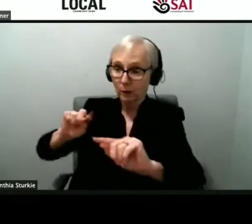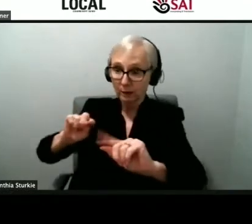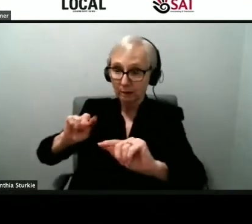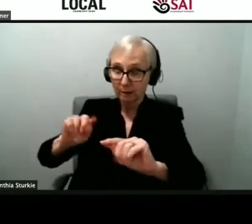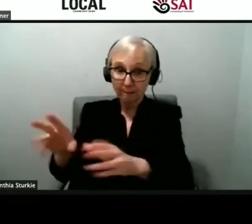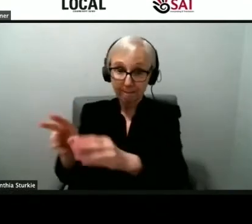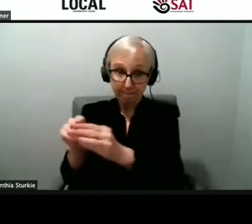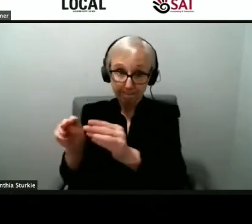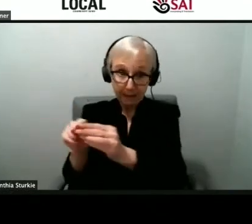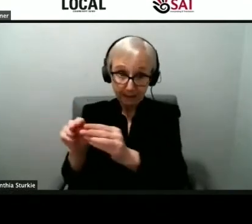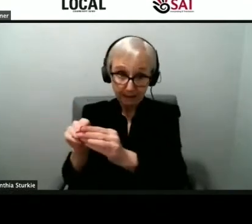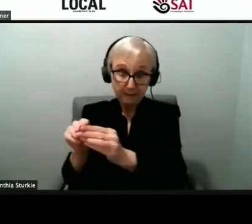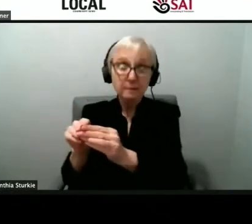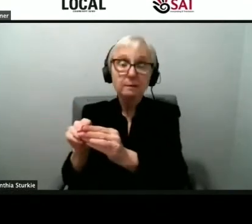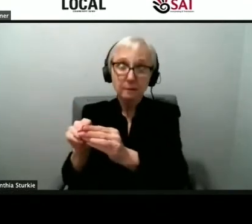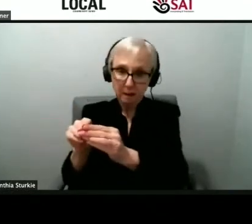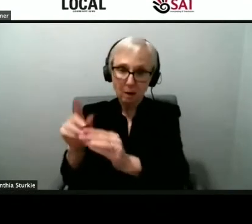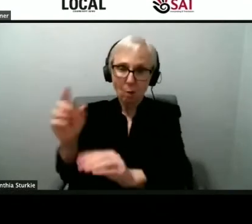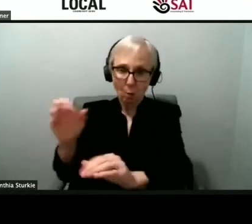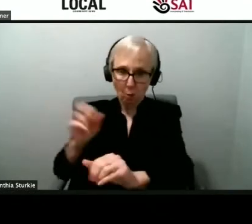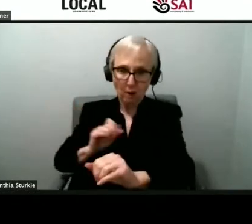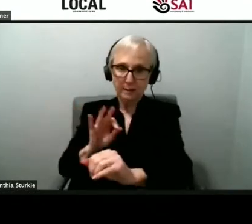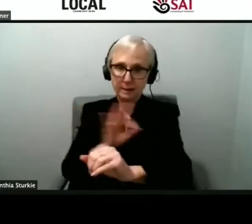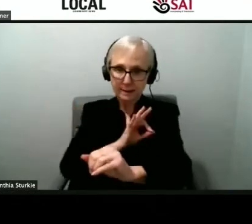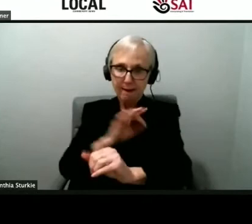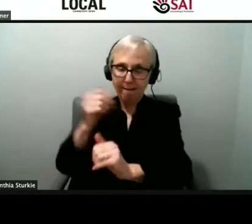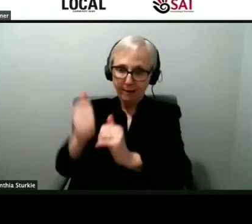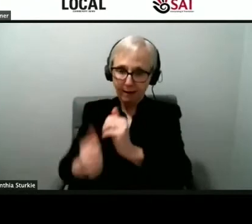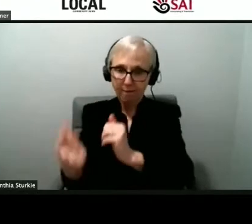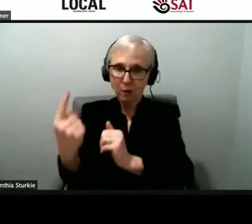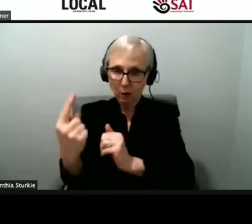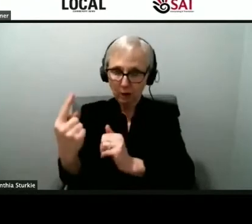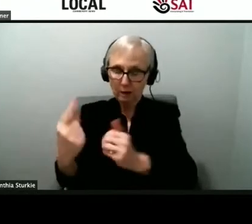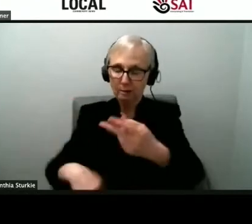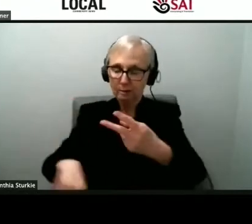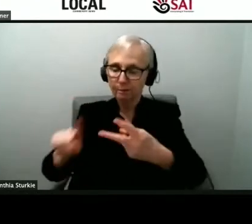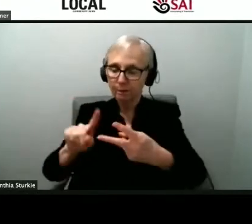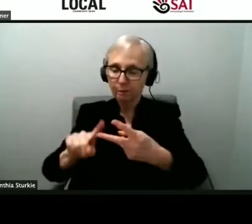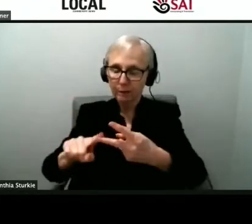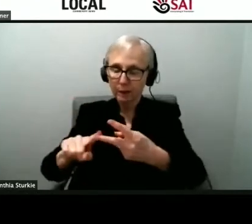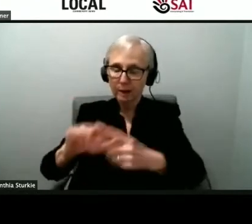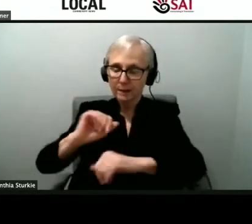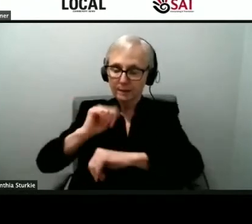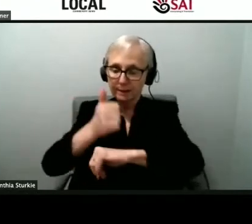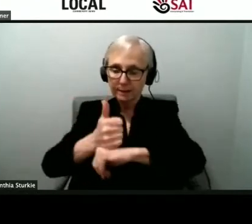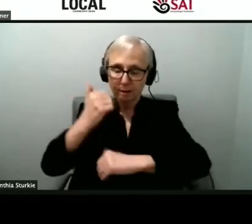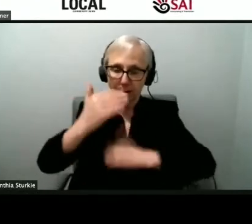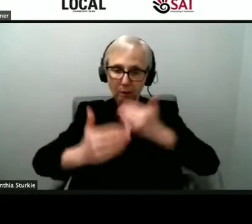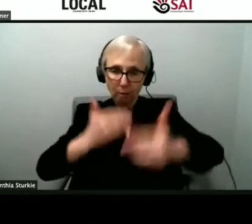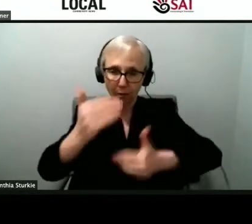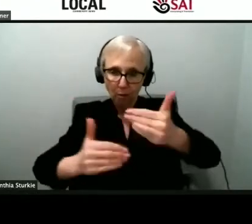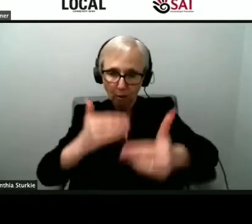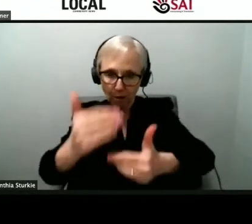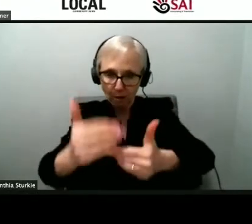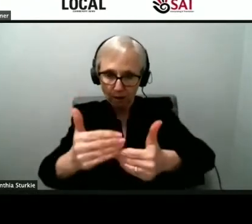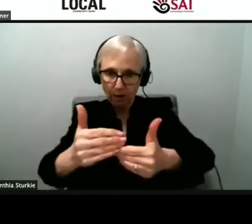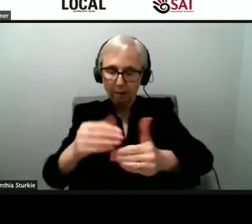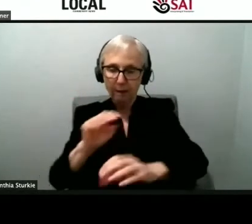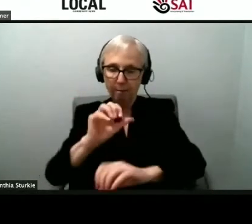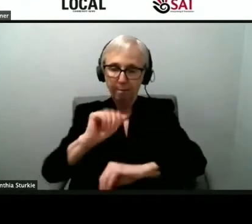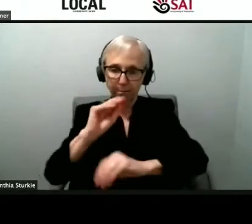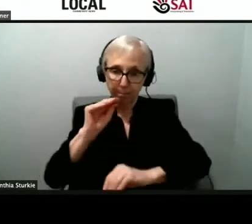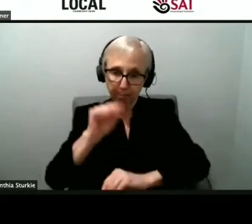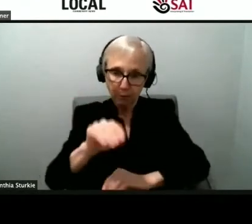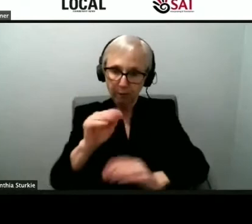association meetings and we'll have at least one staff member at every one of those meetings. Two, I will establish a process that places these organizations' meetings on the books so